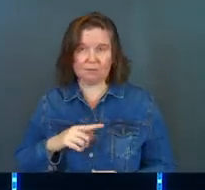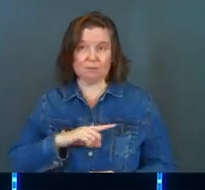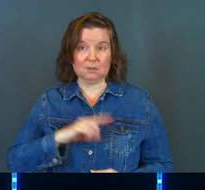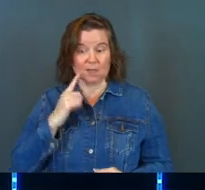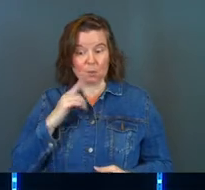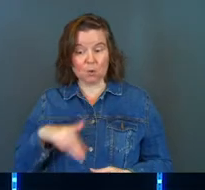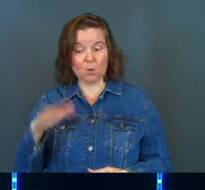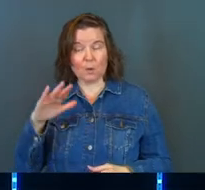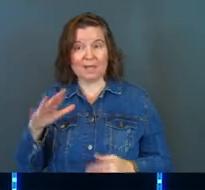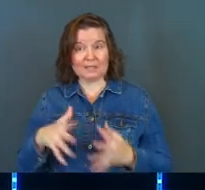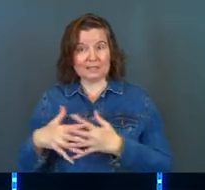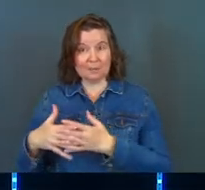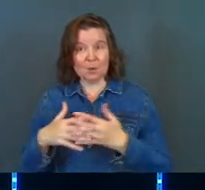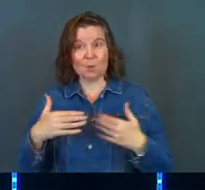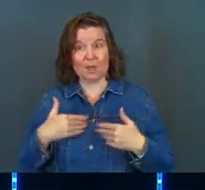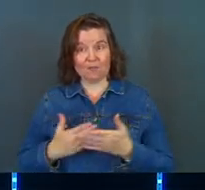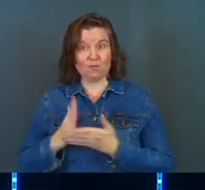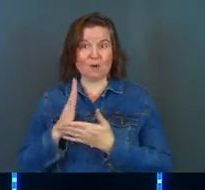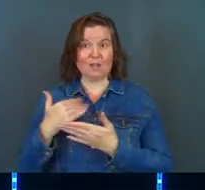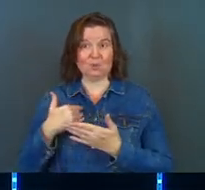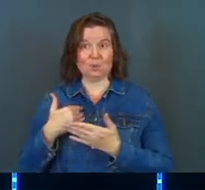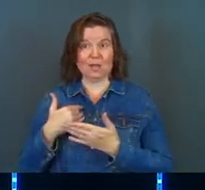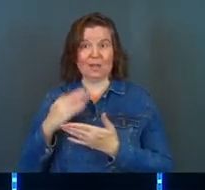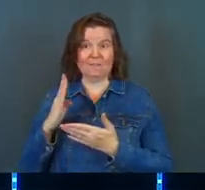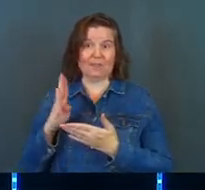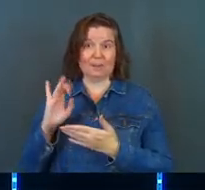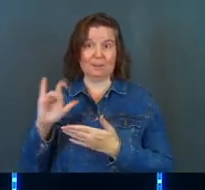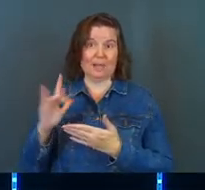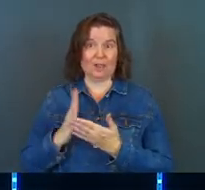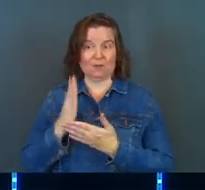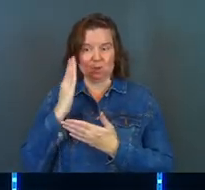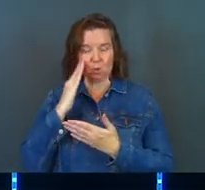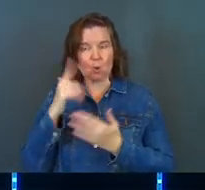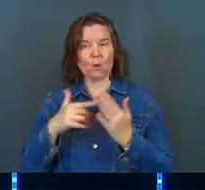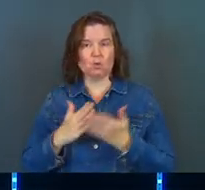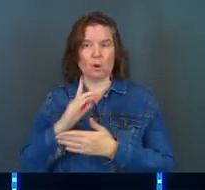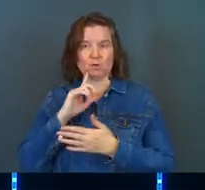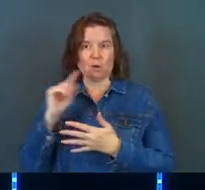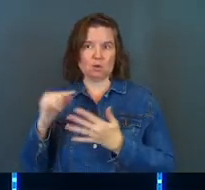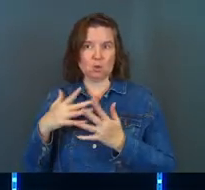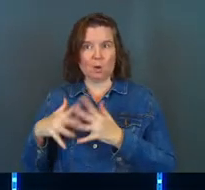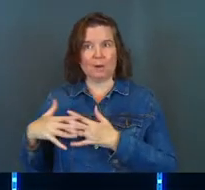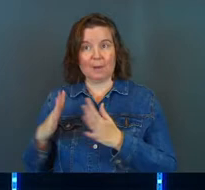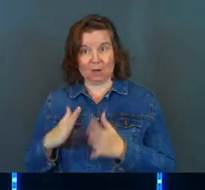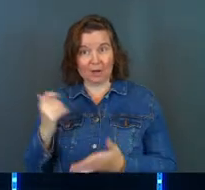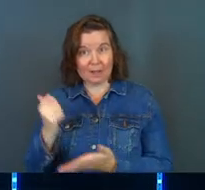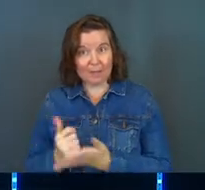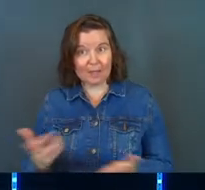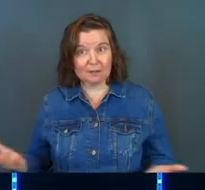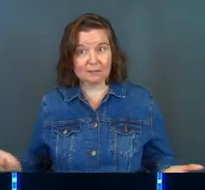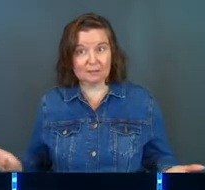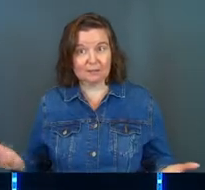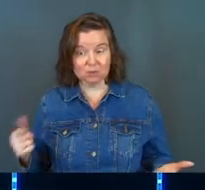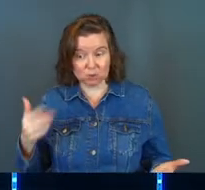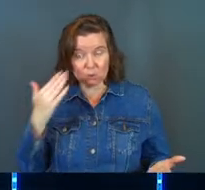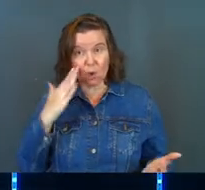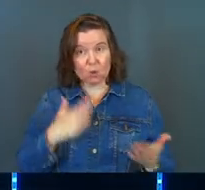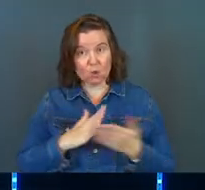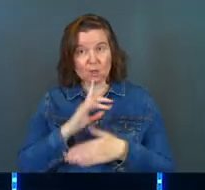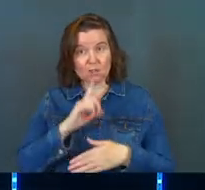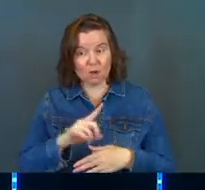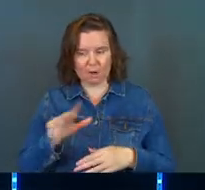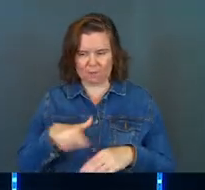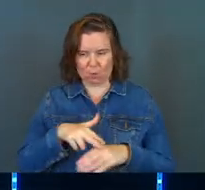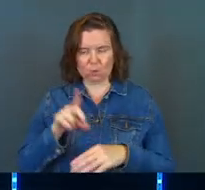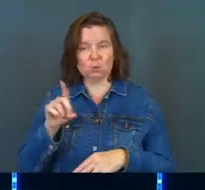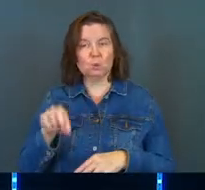Like, we're raised in America and we have rights and we have the Bill of Rights. Like, you know what your rights are. You're an American, amen? Do you know what your rights